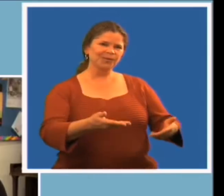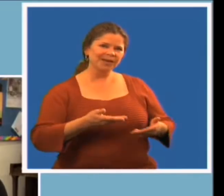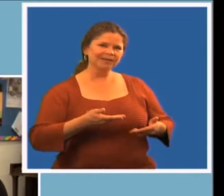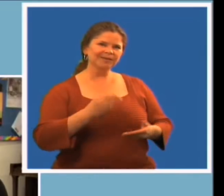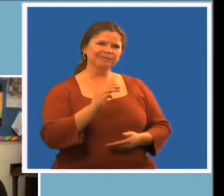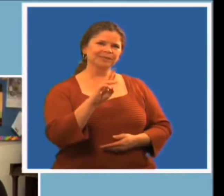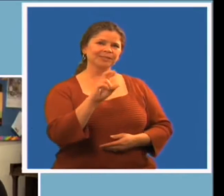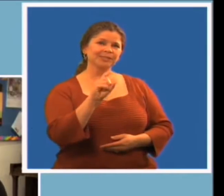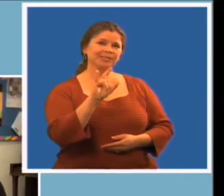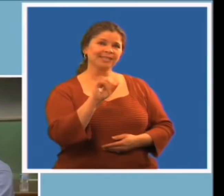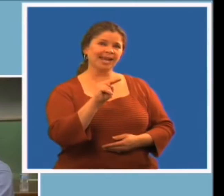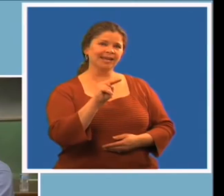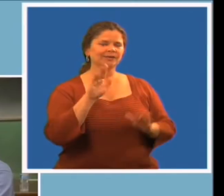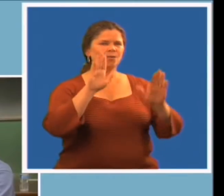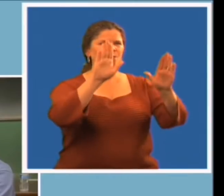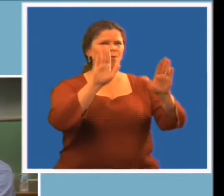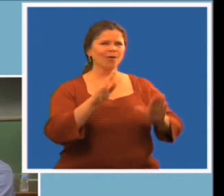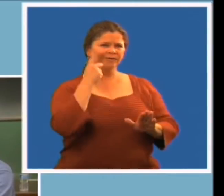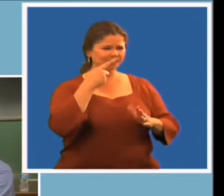Welcome, Mr. Stein.